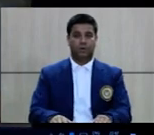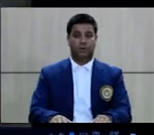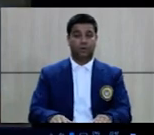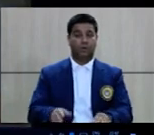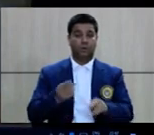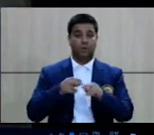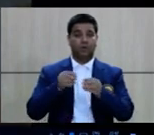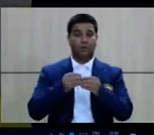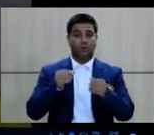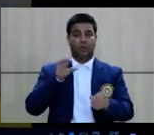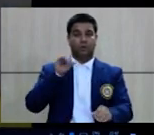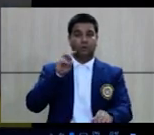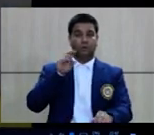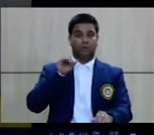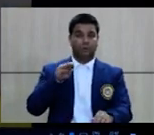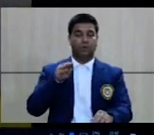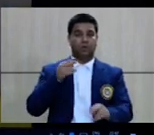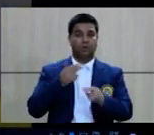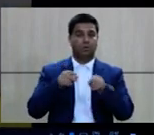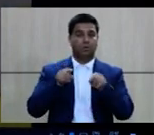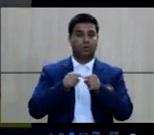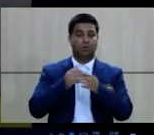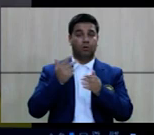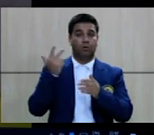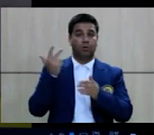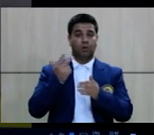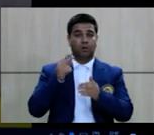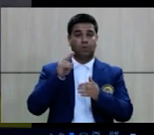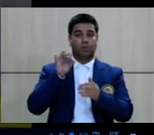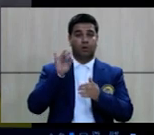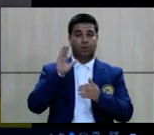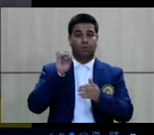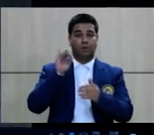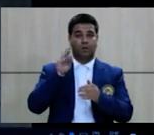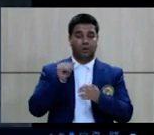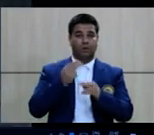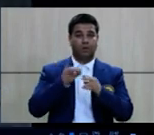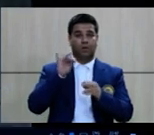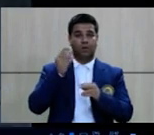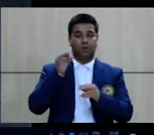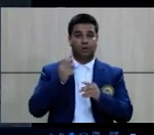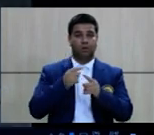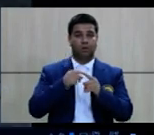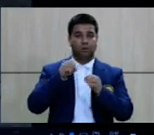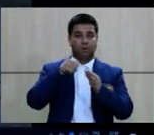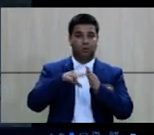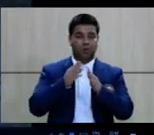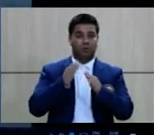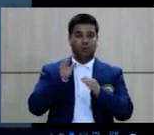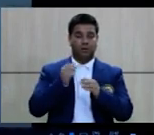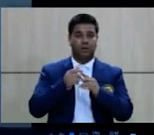Demak, eritmada sulfat ionlari ham mavjud emas. Uchinchi probirkaga ishqor eritmasdan qo'shamiz va